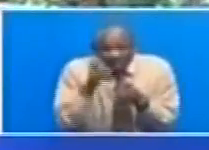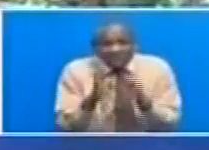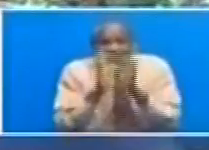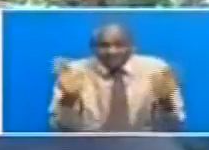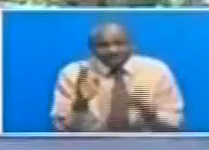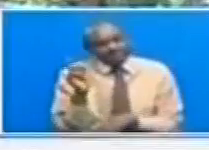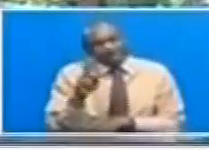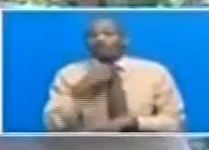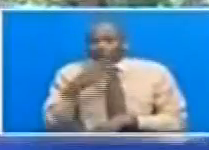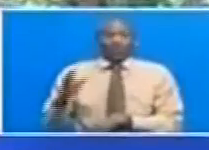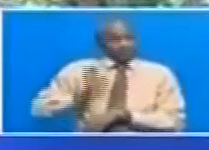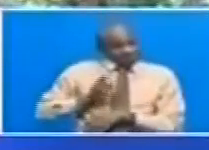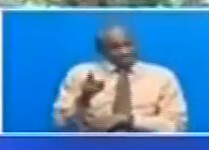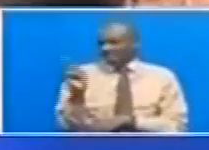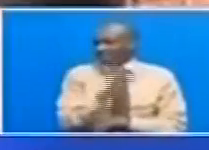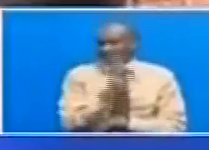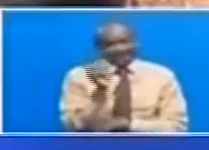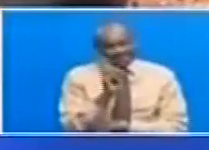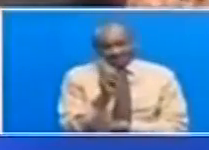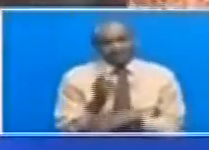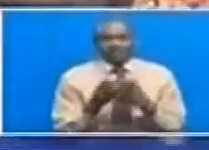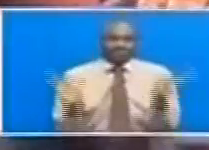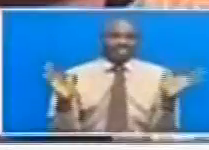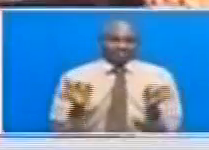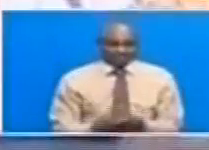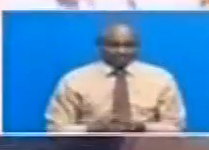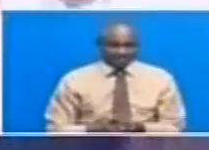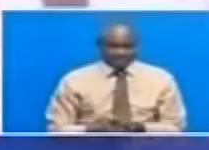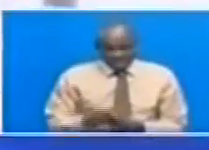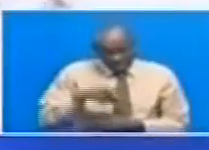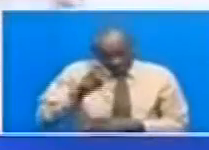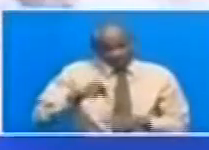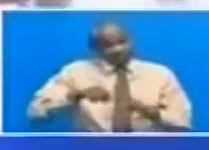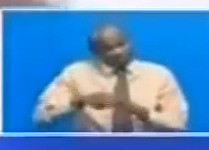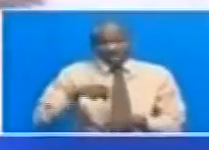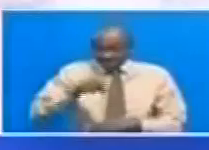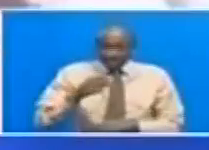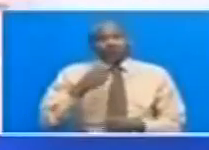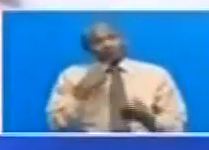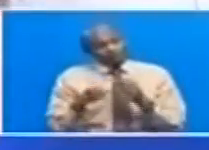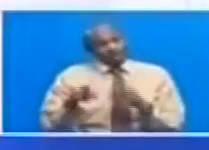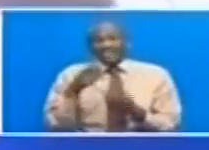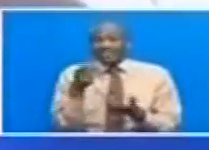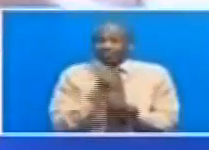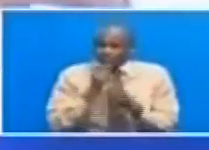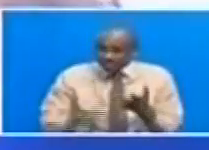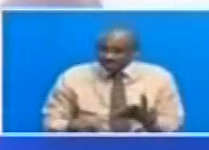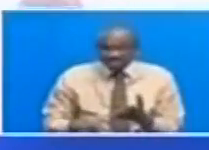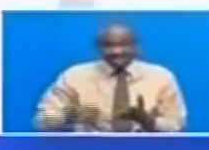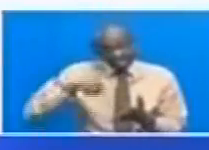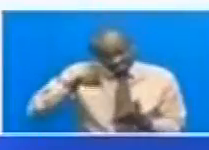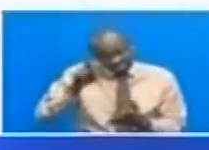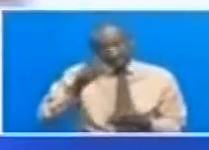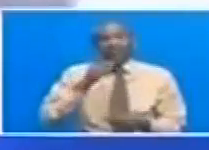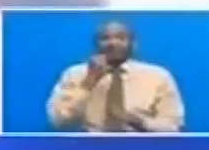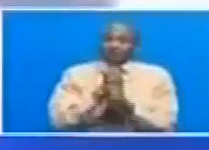ai hatutaki wanawake wafanye kazi fulani. So, in her gumboots, she walks the talk. After all, it's what puts